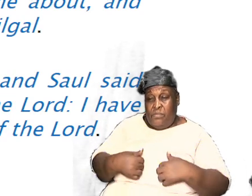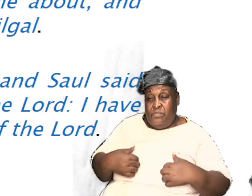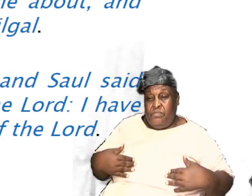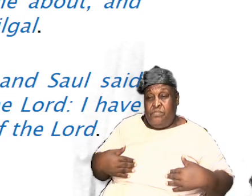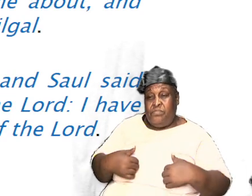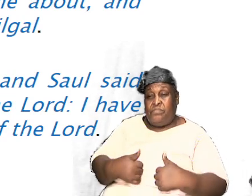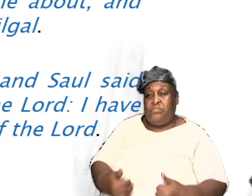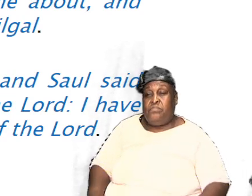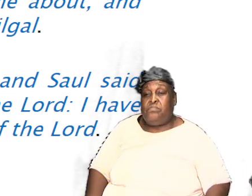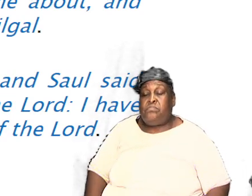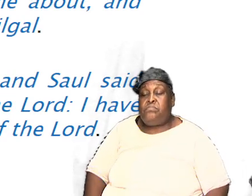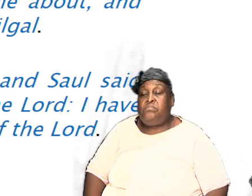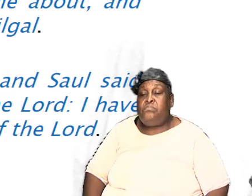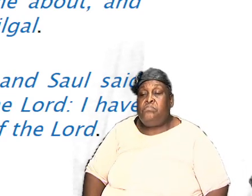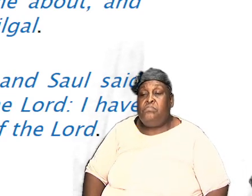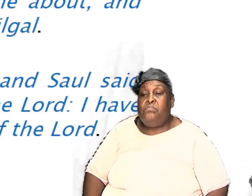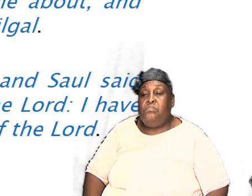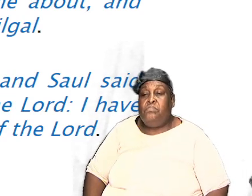the Christ.